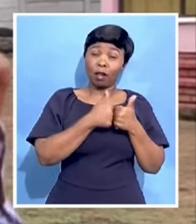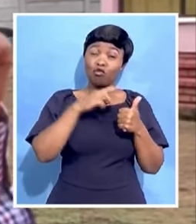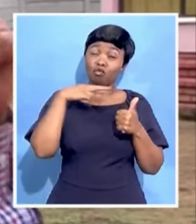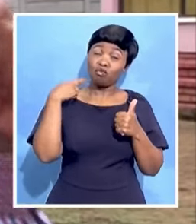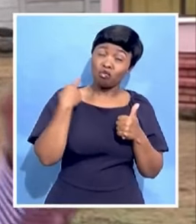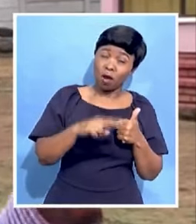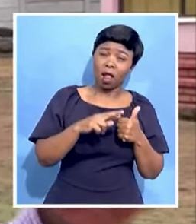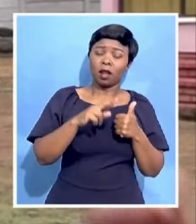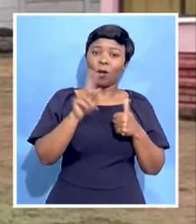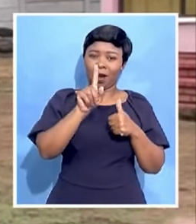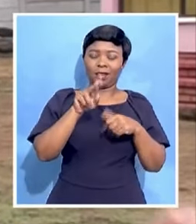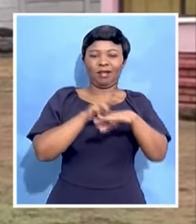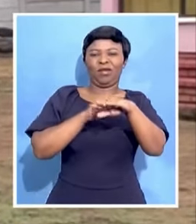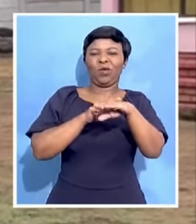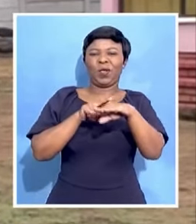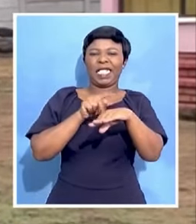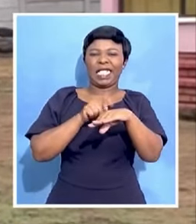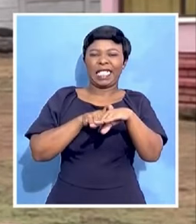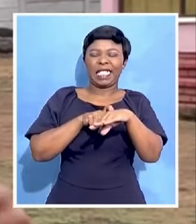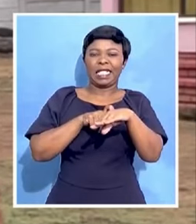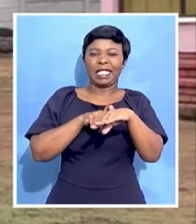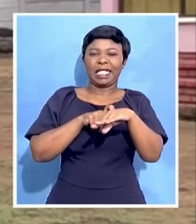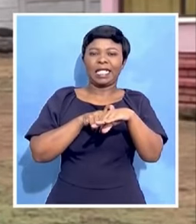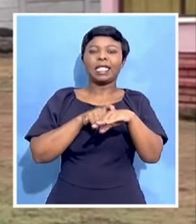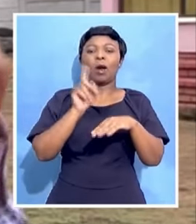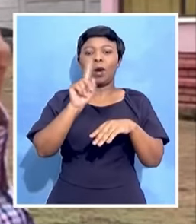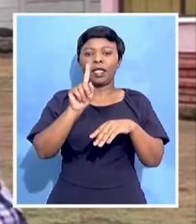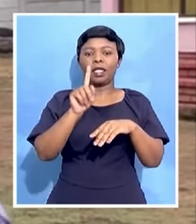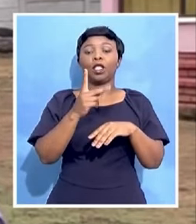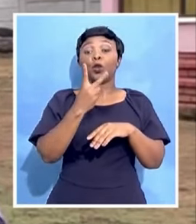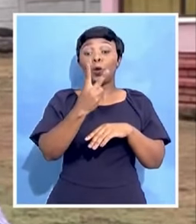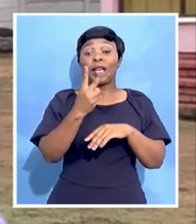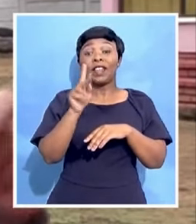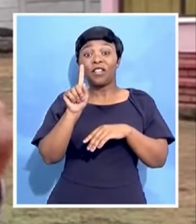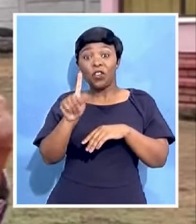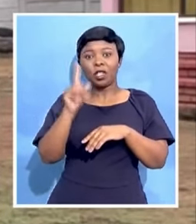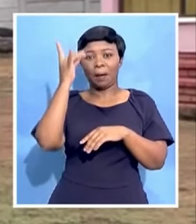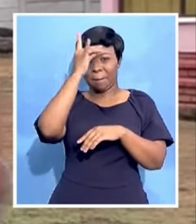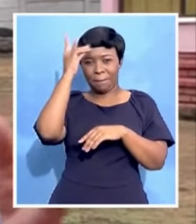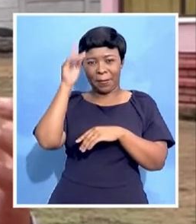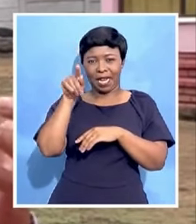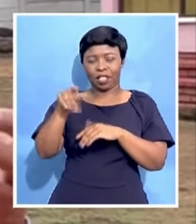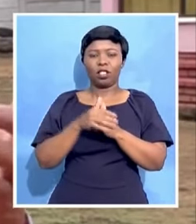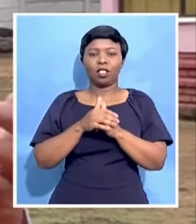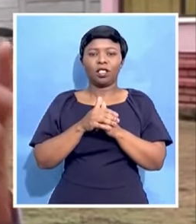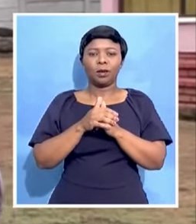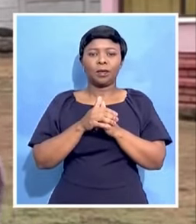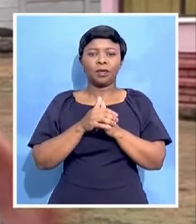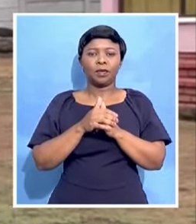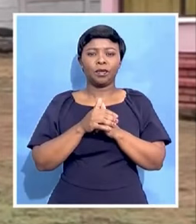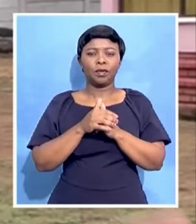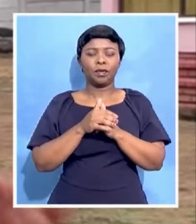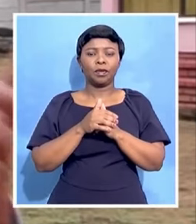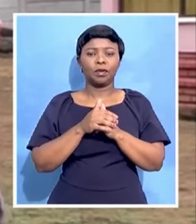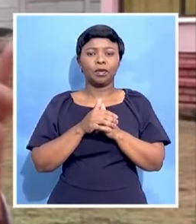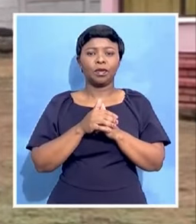was the 21st of March. Now, in our mind, when we created that campaign, we